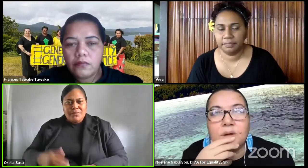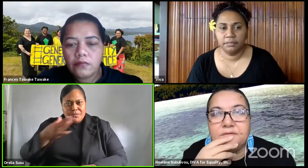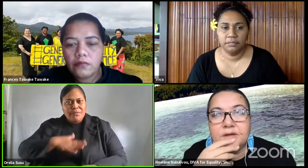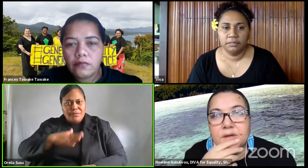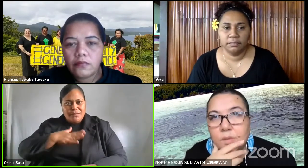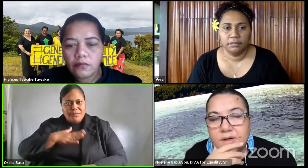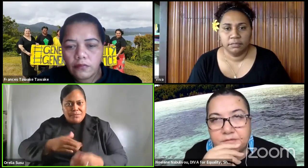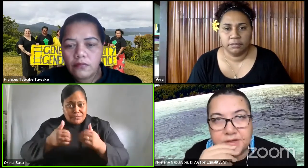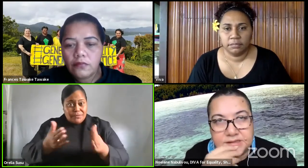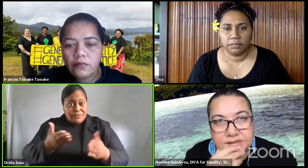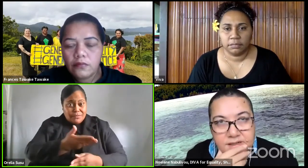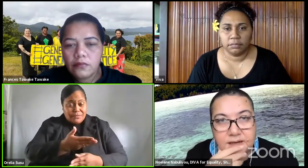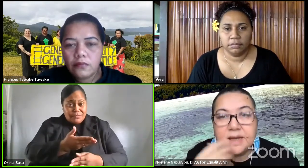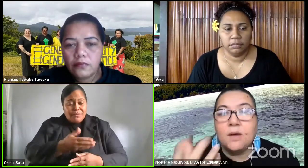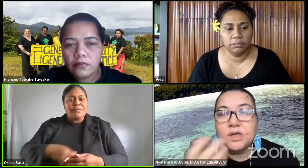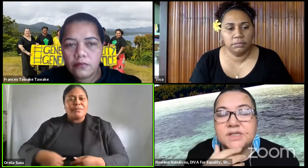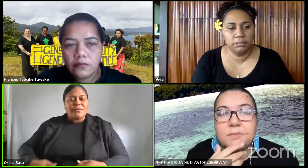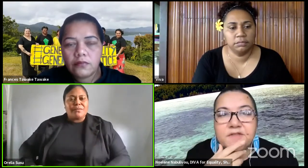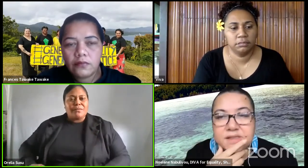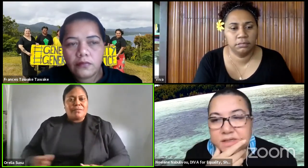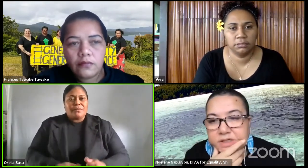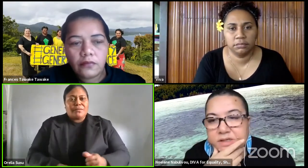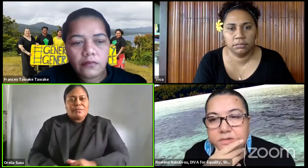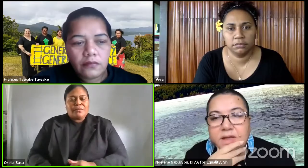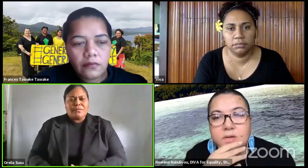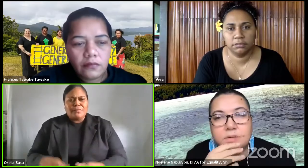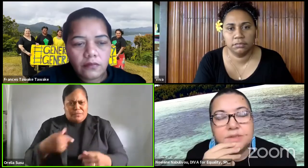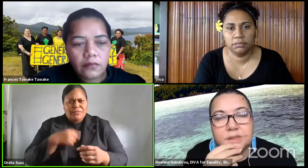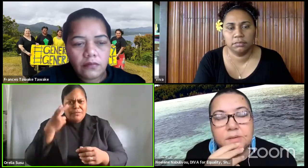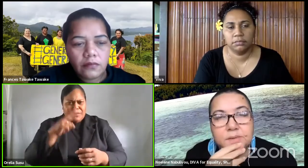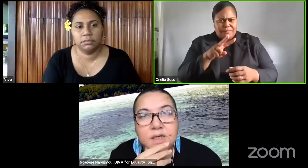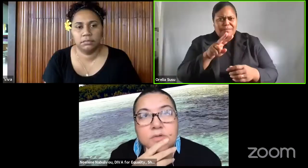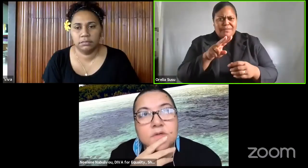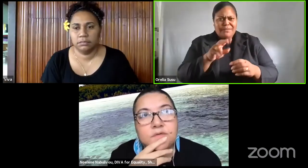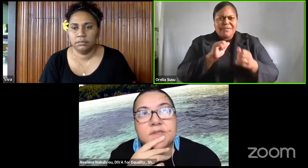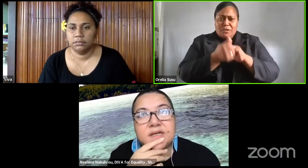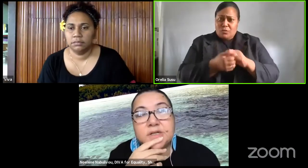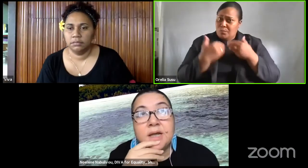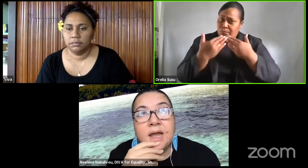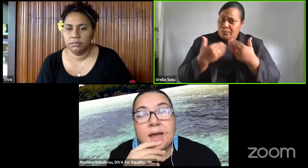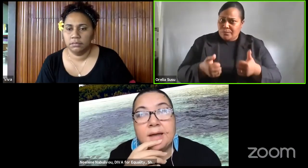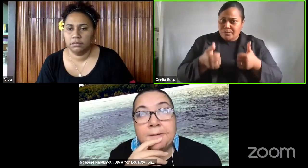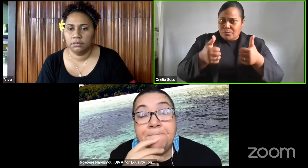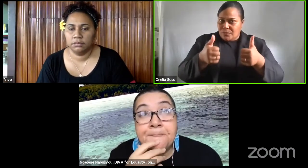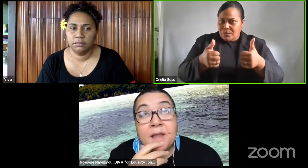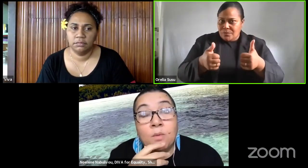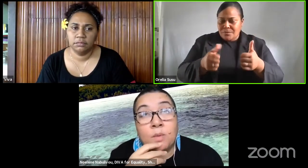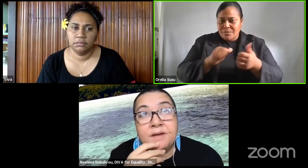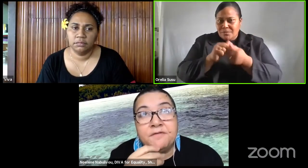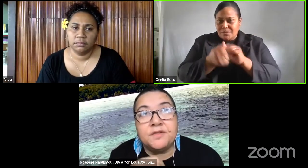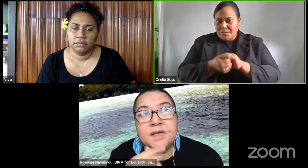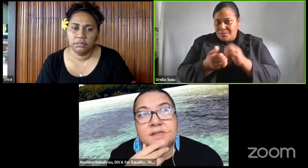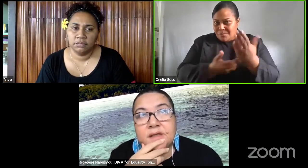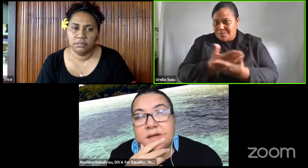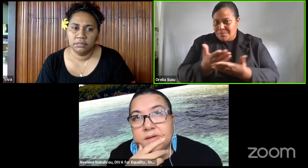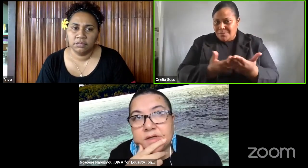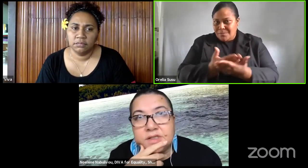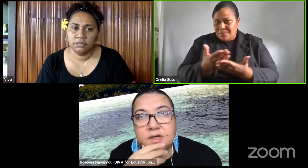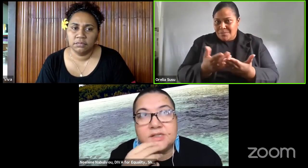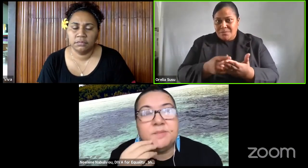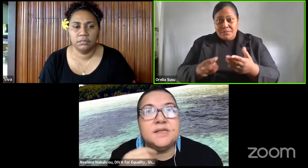so one of the one of the things that i i watched some of that session and thank you it was a really useful session um one of the things